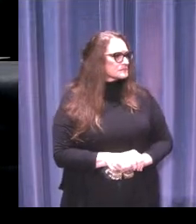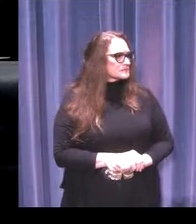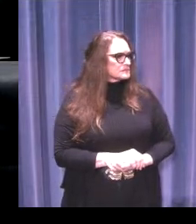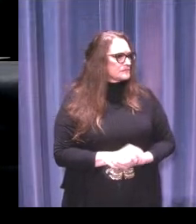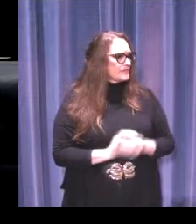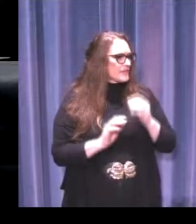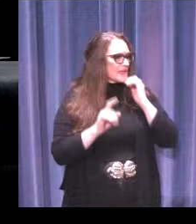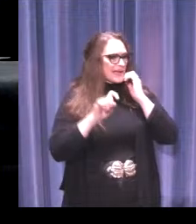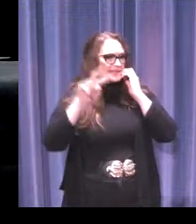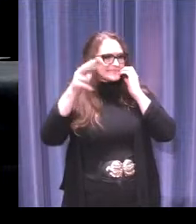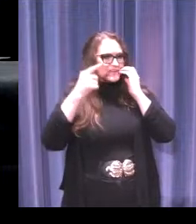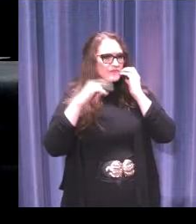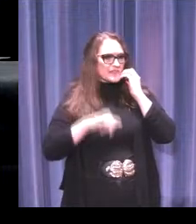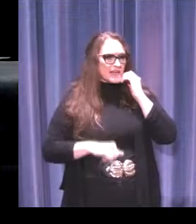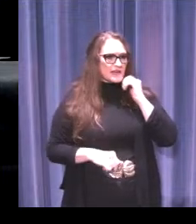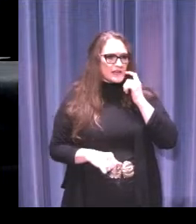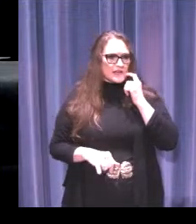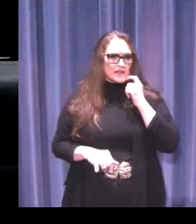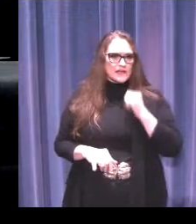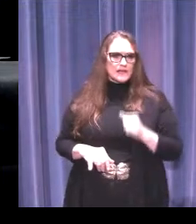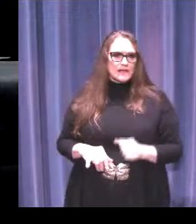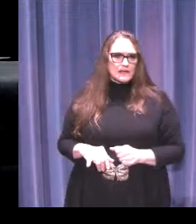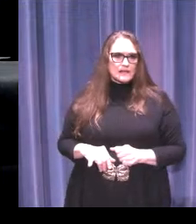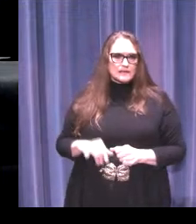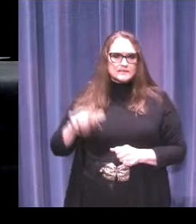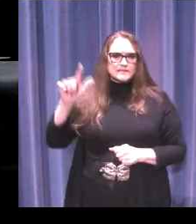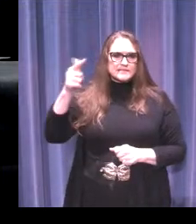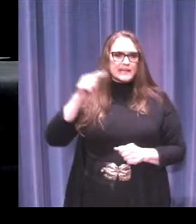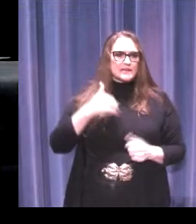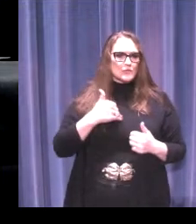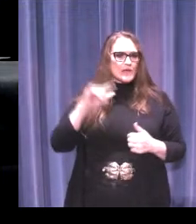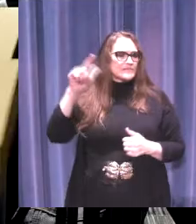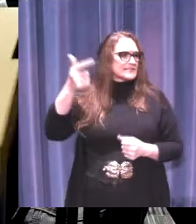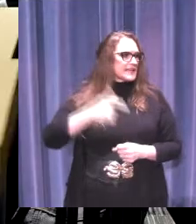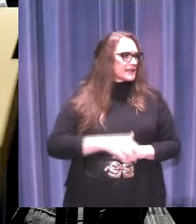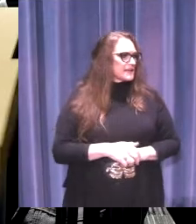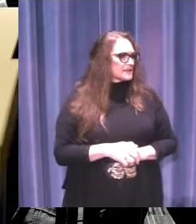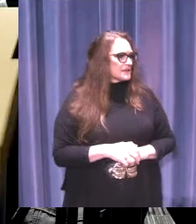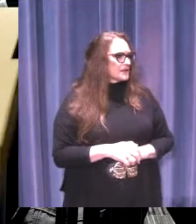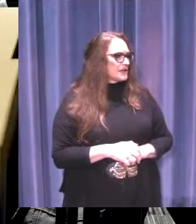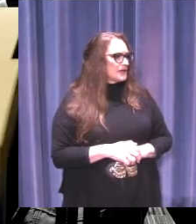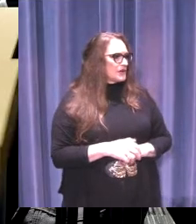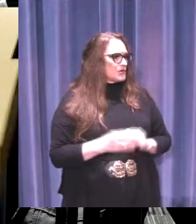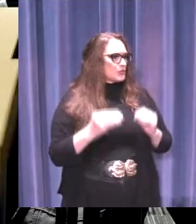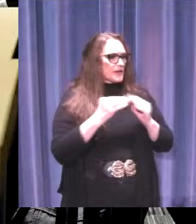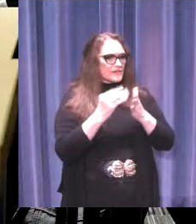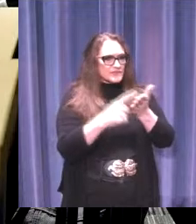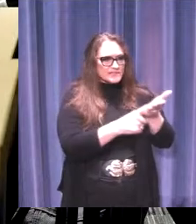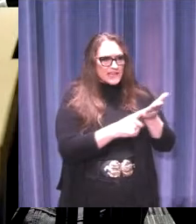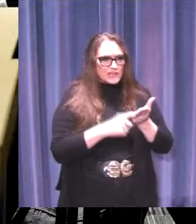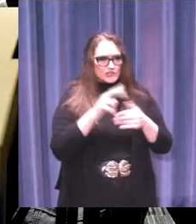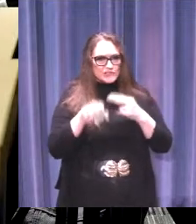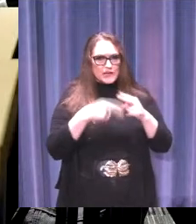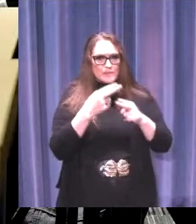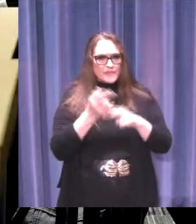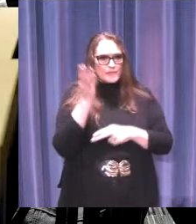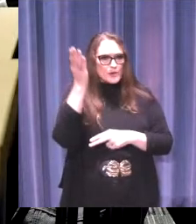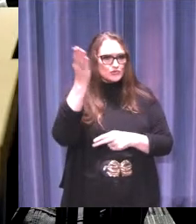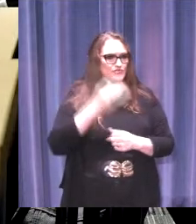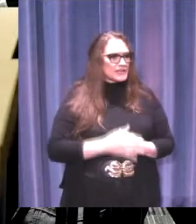I need a second for that. Need a second. Second. Okay. We have a second. Do we have further discussion about the motion?